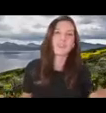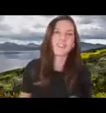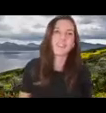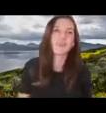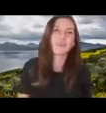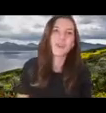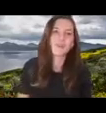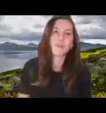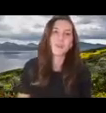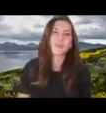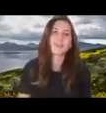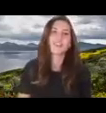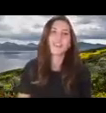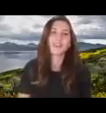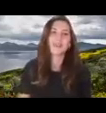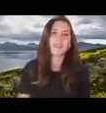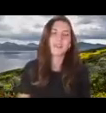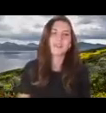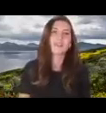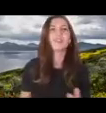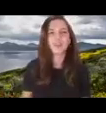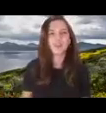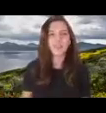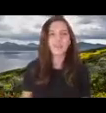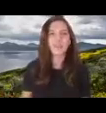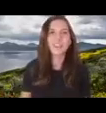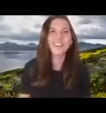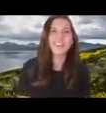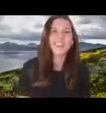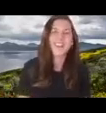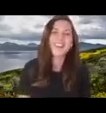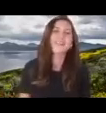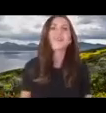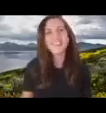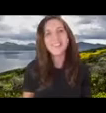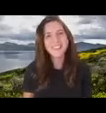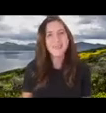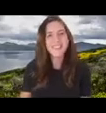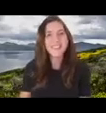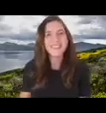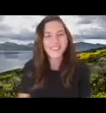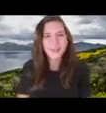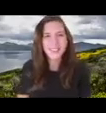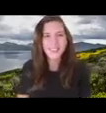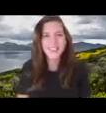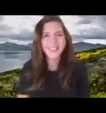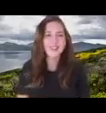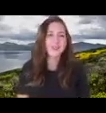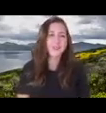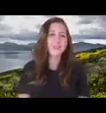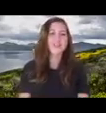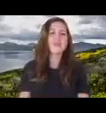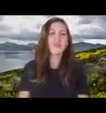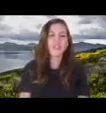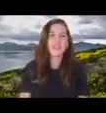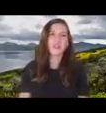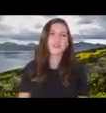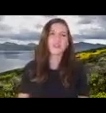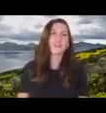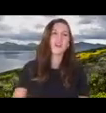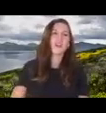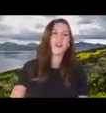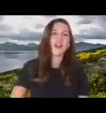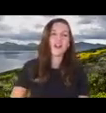joined us. We're so happy to be here today. We wish it could be in person, but I guess this will be the next best thing. So thank you all very